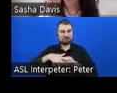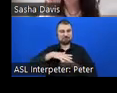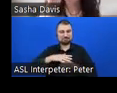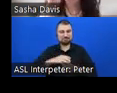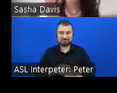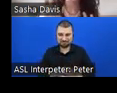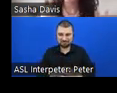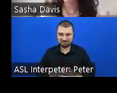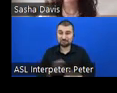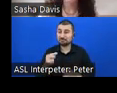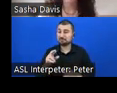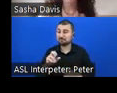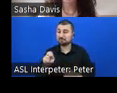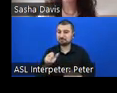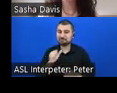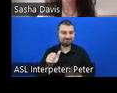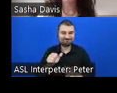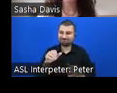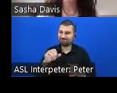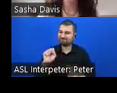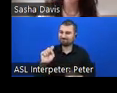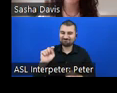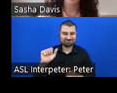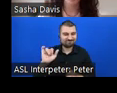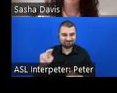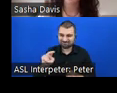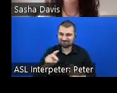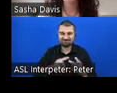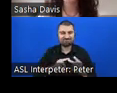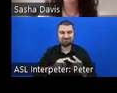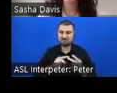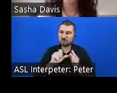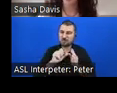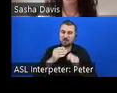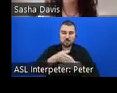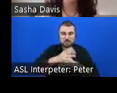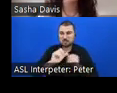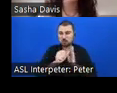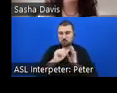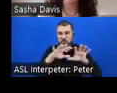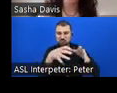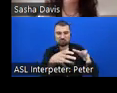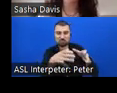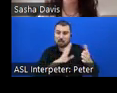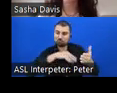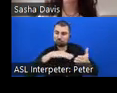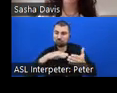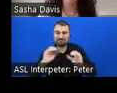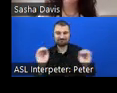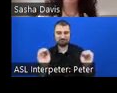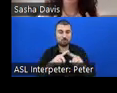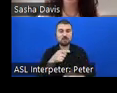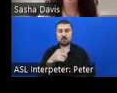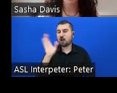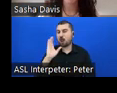So Gross did not stain, he did not paint his wood sculptures. So he was seeking out woods that had